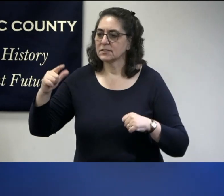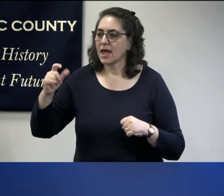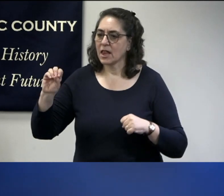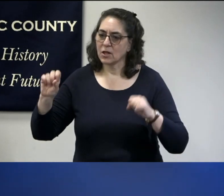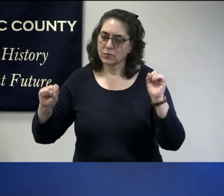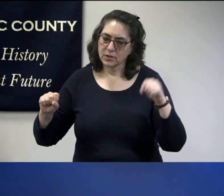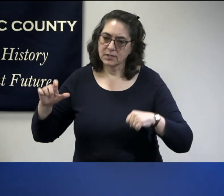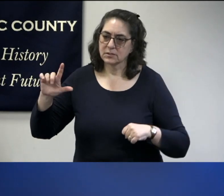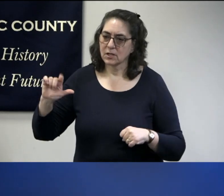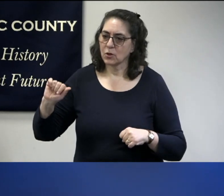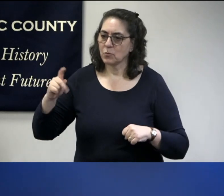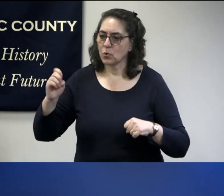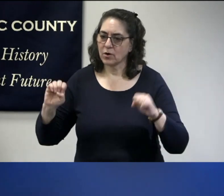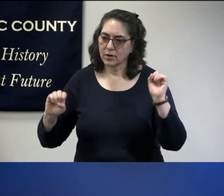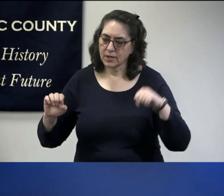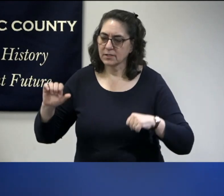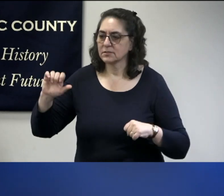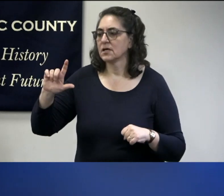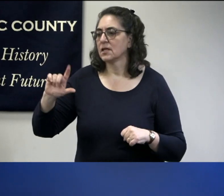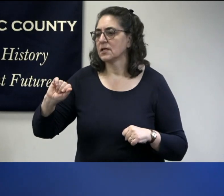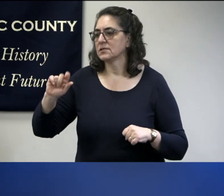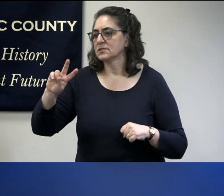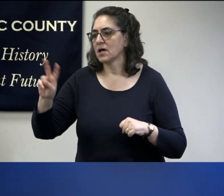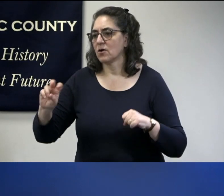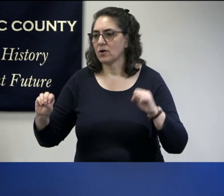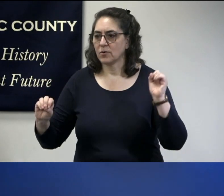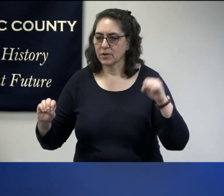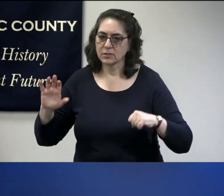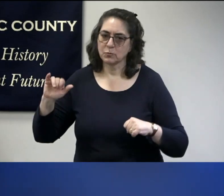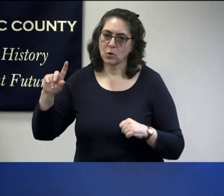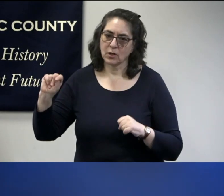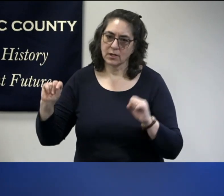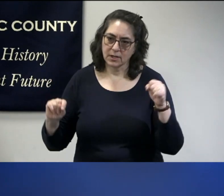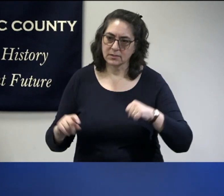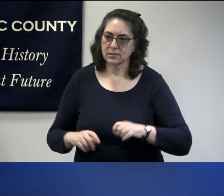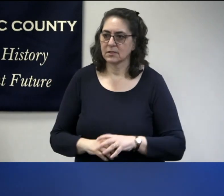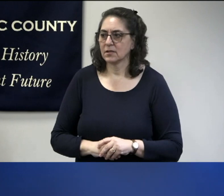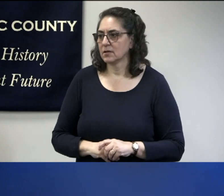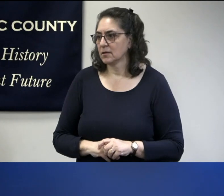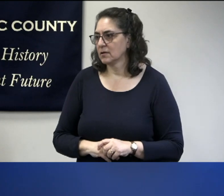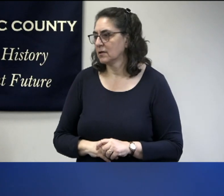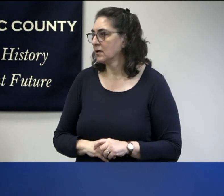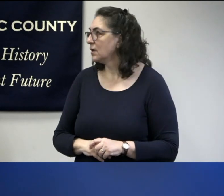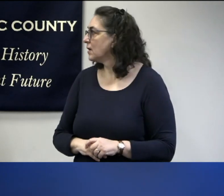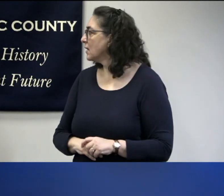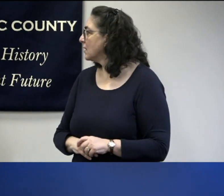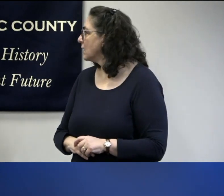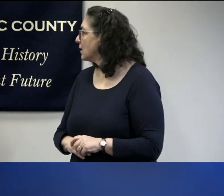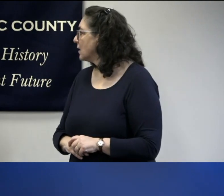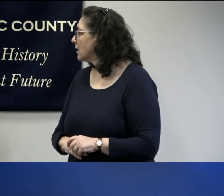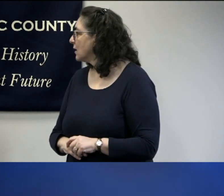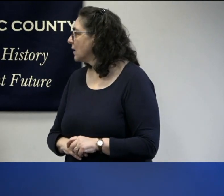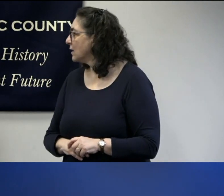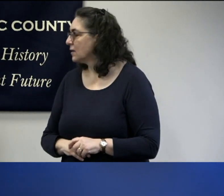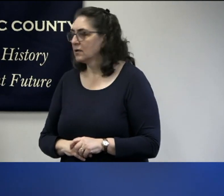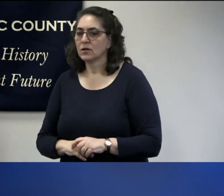Director Lazara? Yes. Director Bartlett? Yes. Can I have a motion on the personnel? Move the personnel.